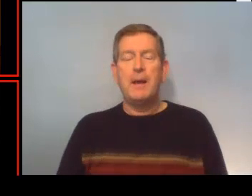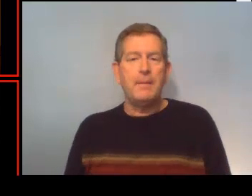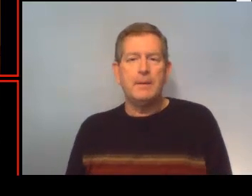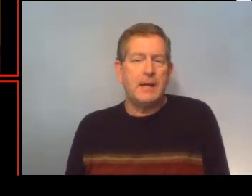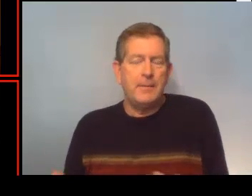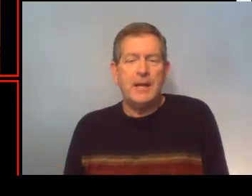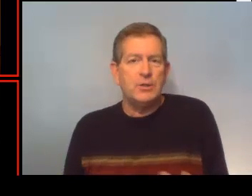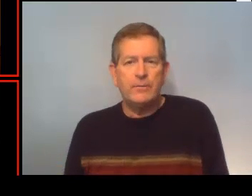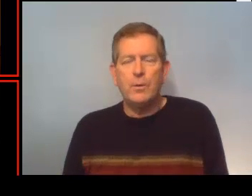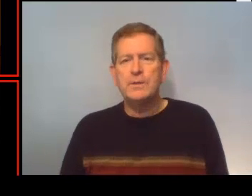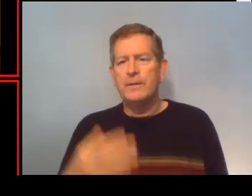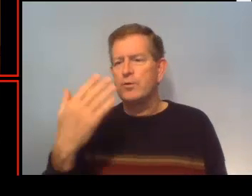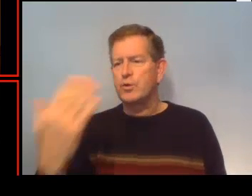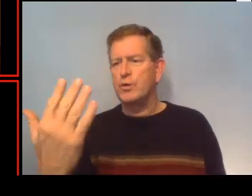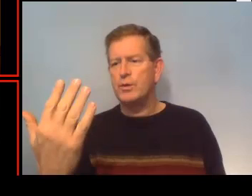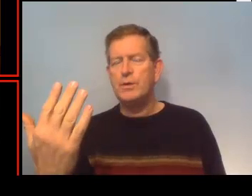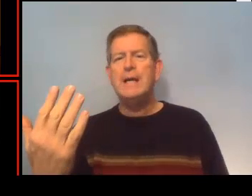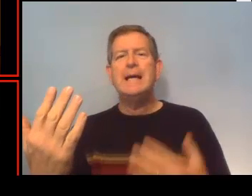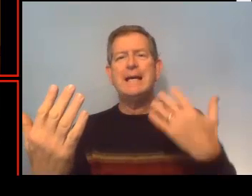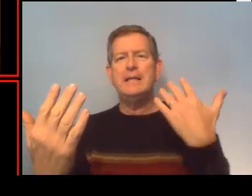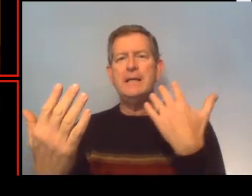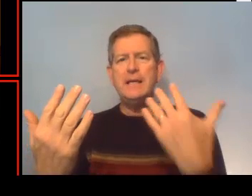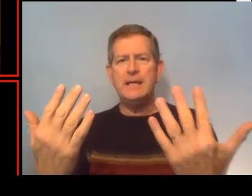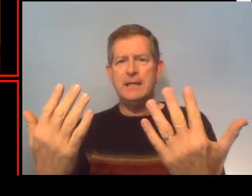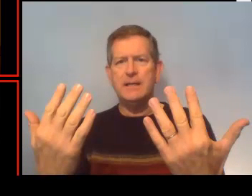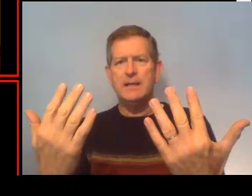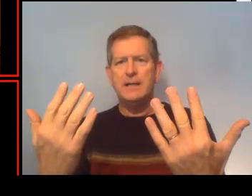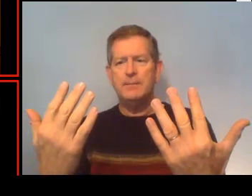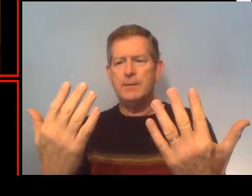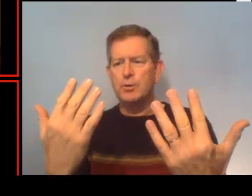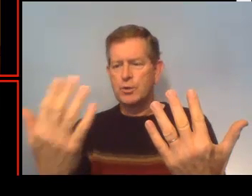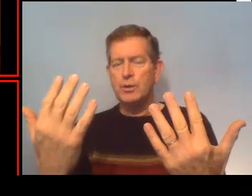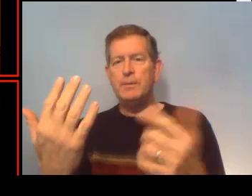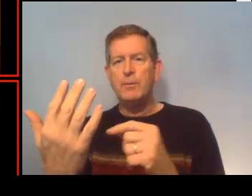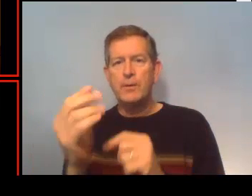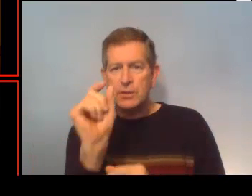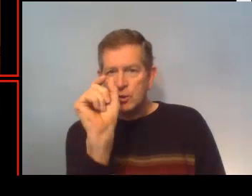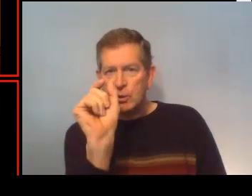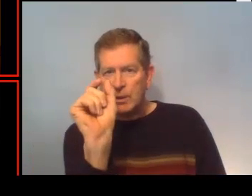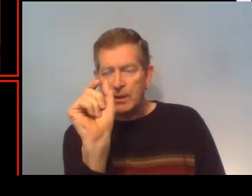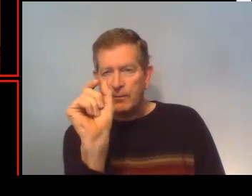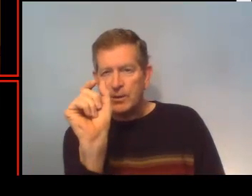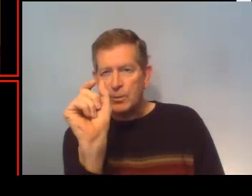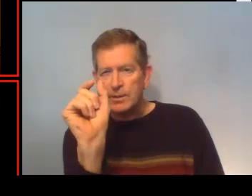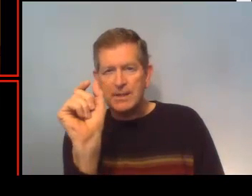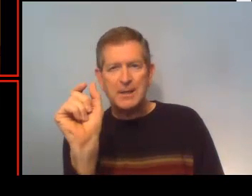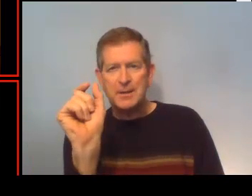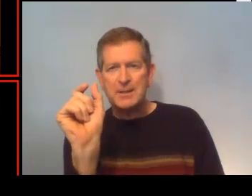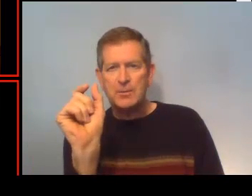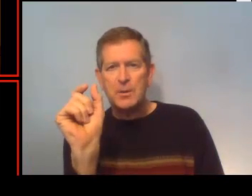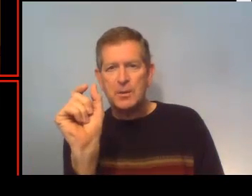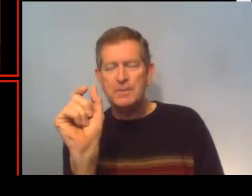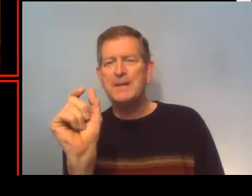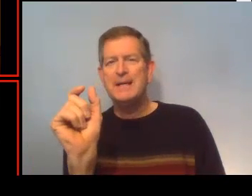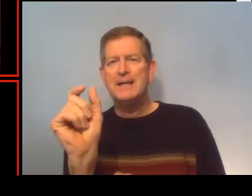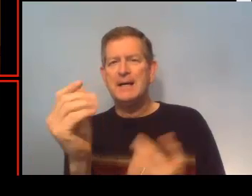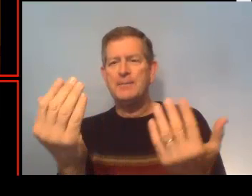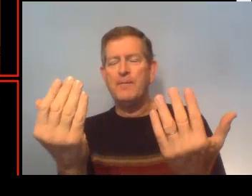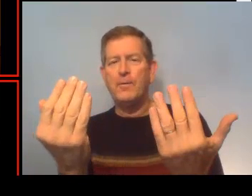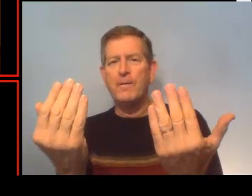really a combination, of course, of je and et. But je, being one of those short little French words ending in the sound